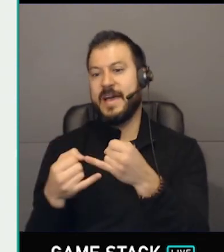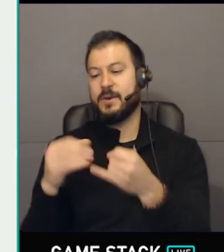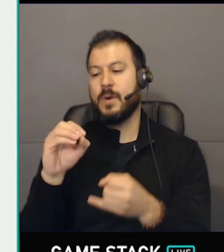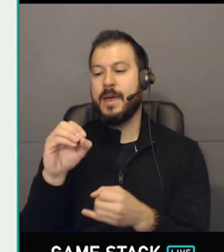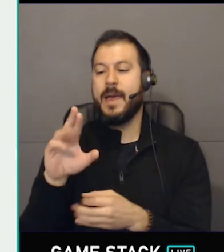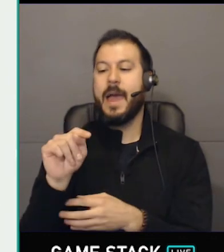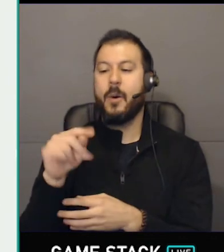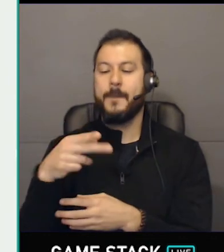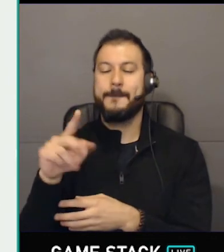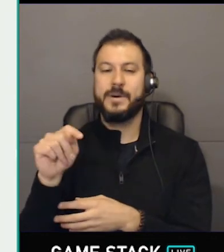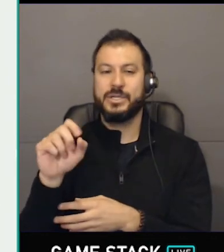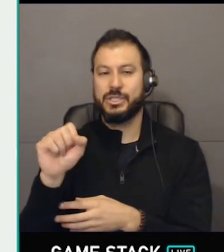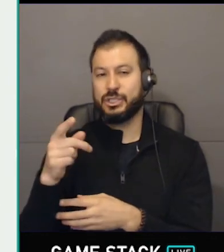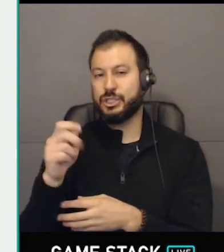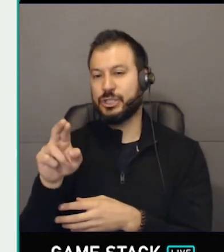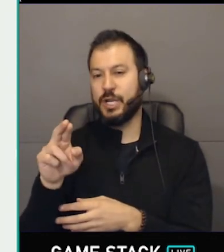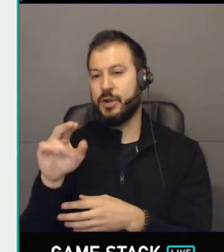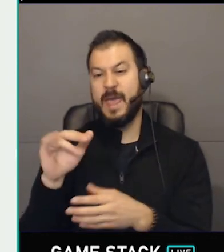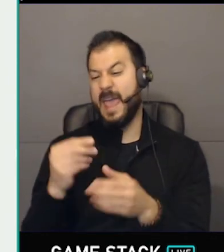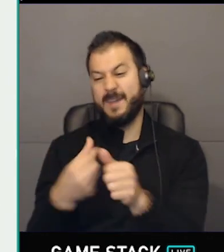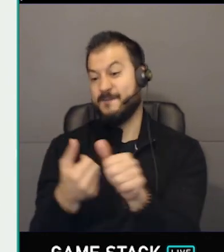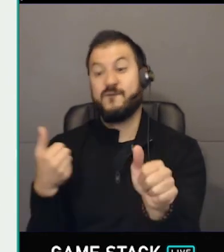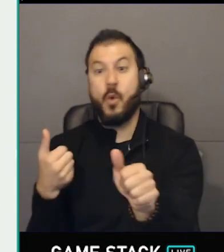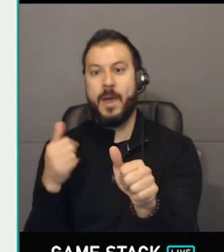the overhead that Auto HDR incurs.